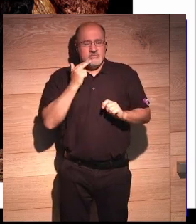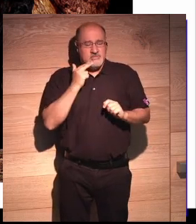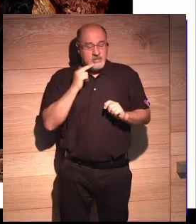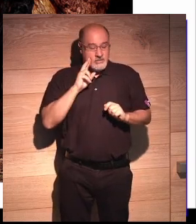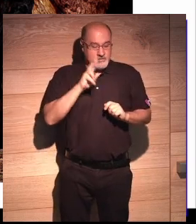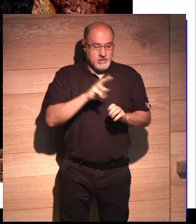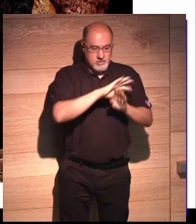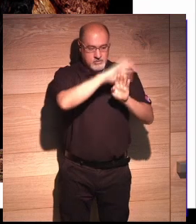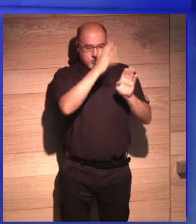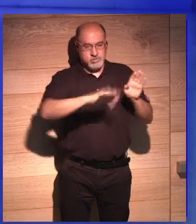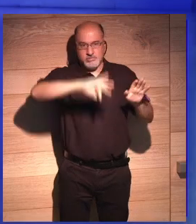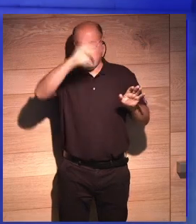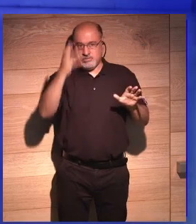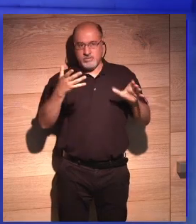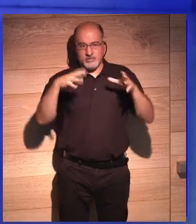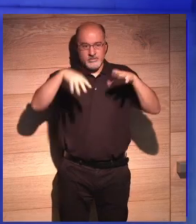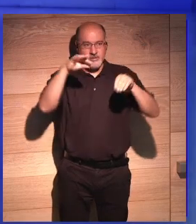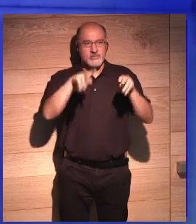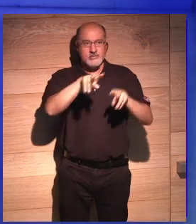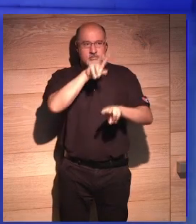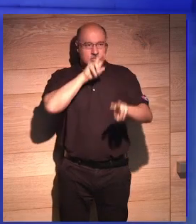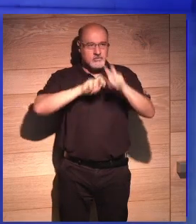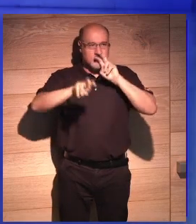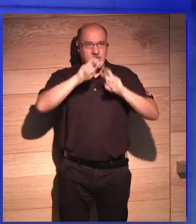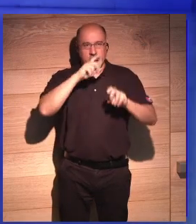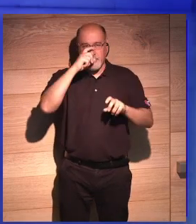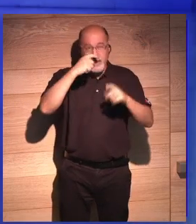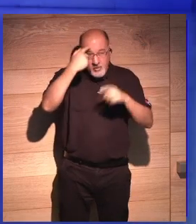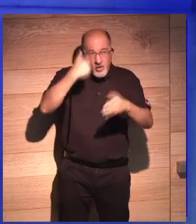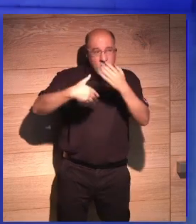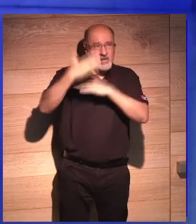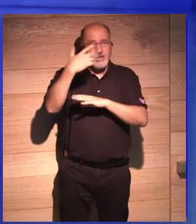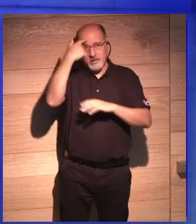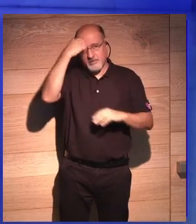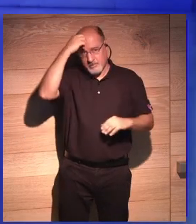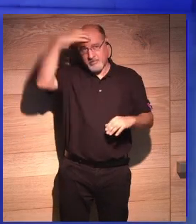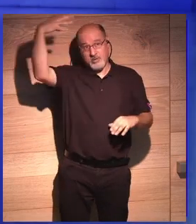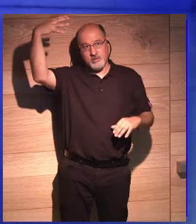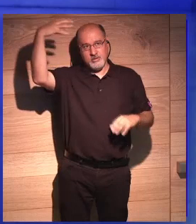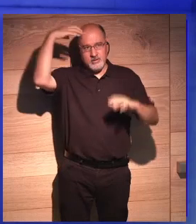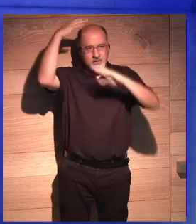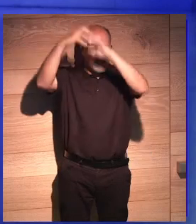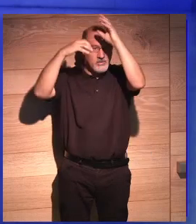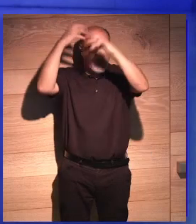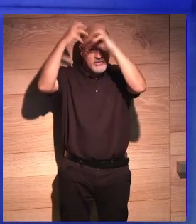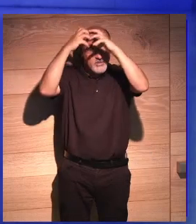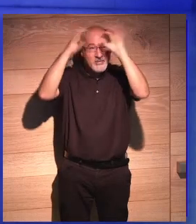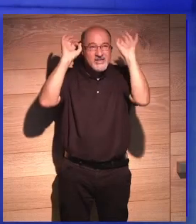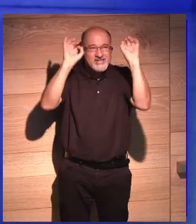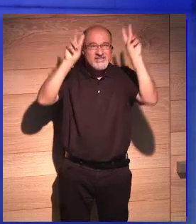people's noses are, especially children who are even more sensitive. So there's learnings there in terms